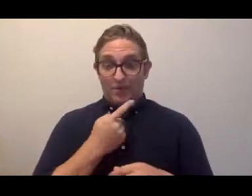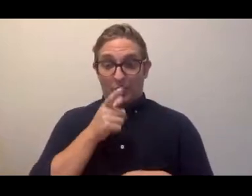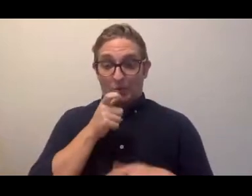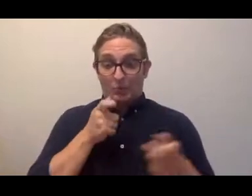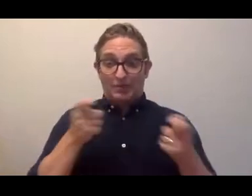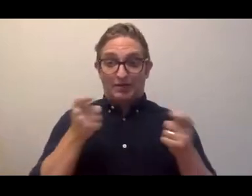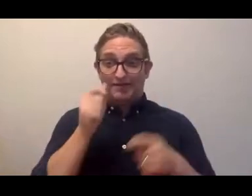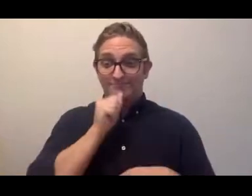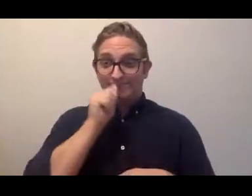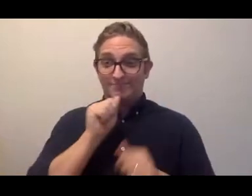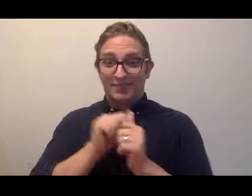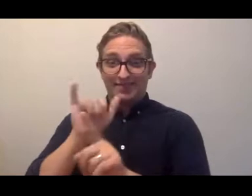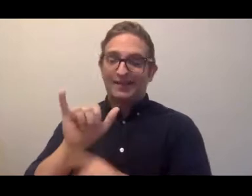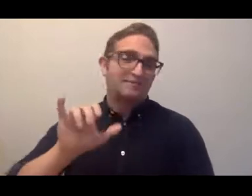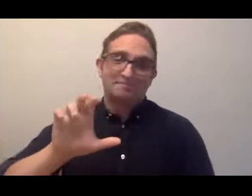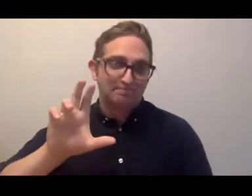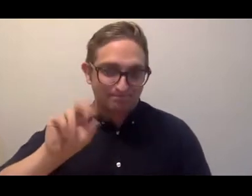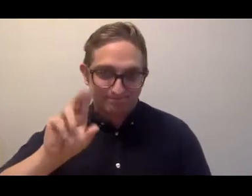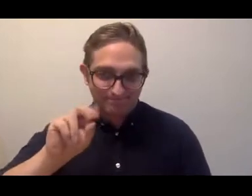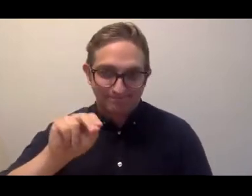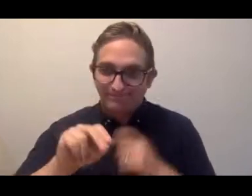this. No, it's not.